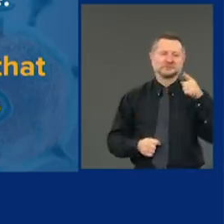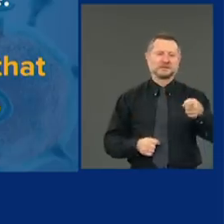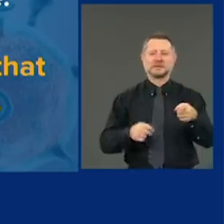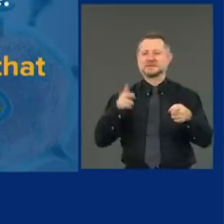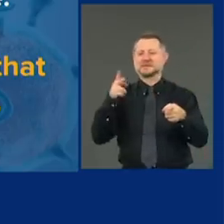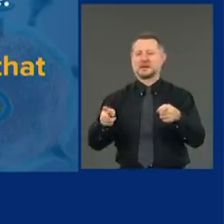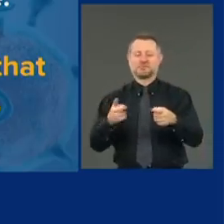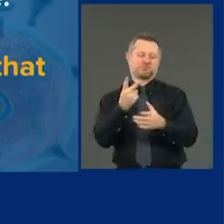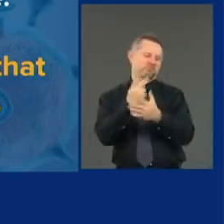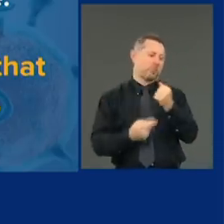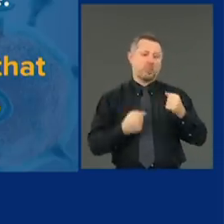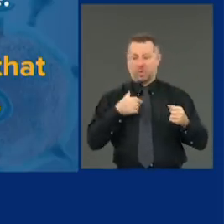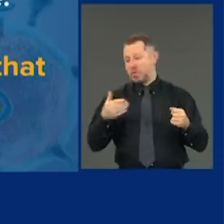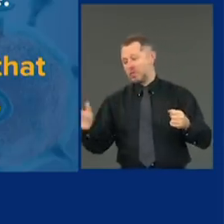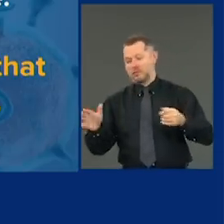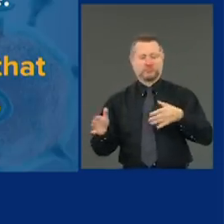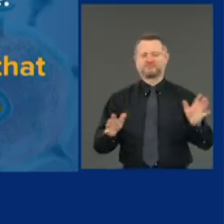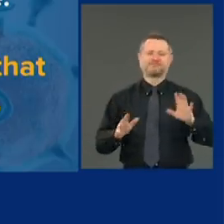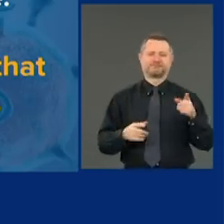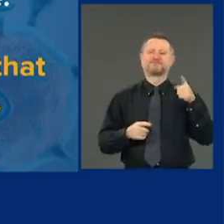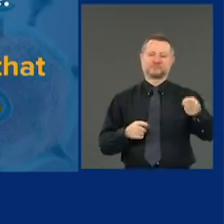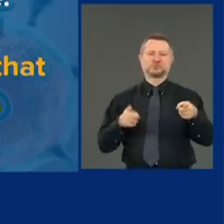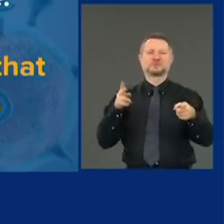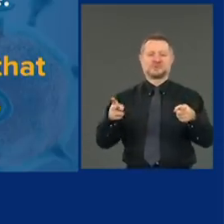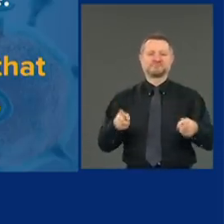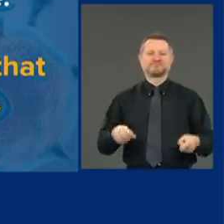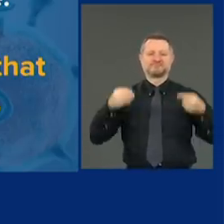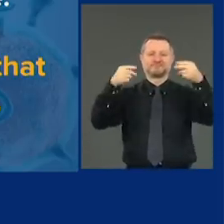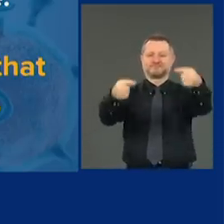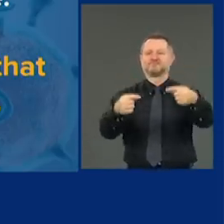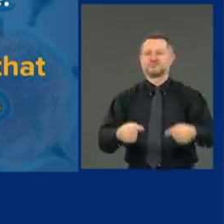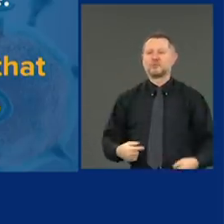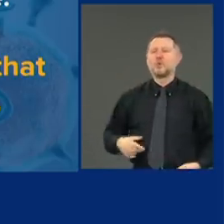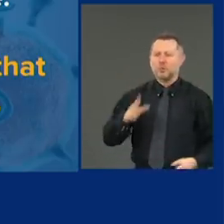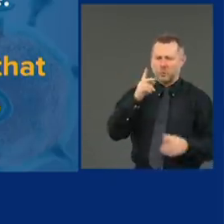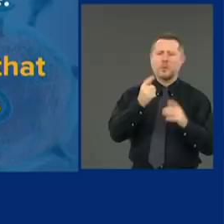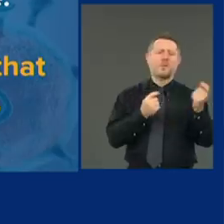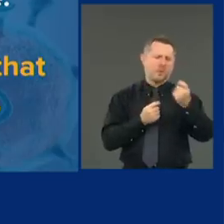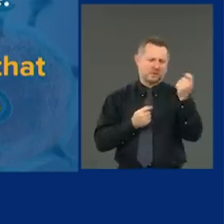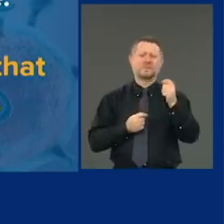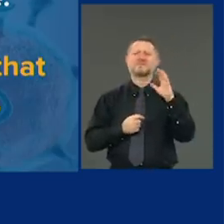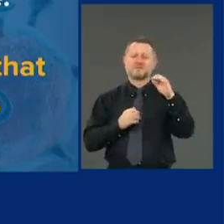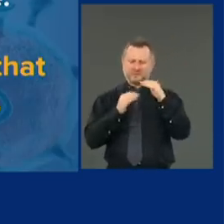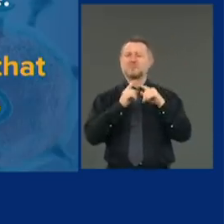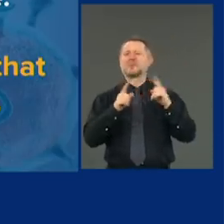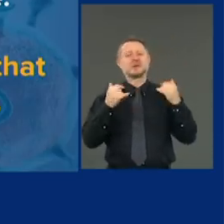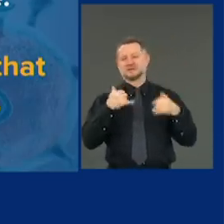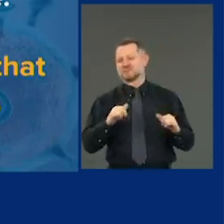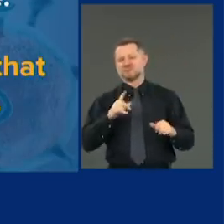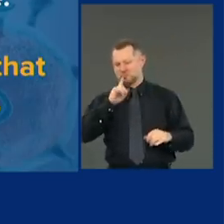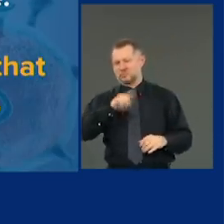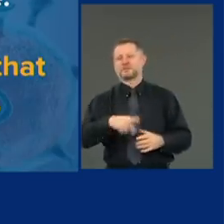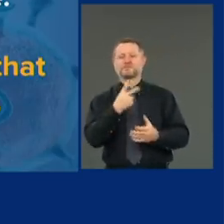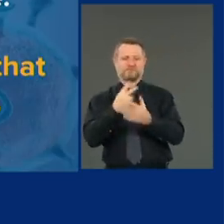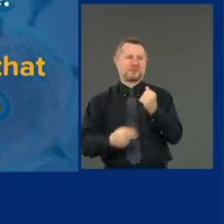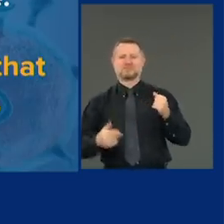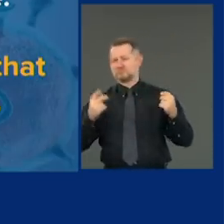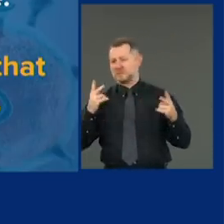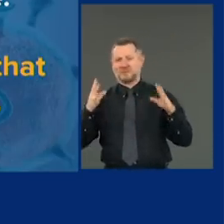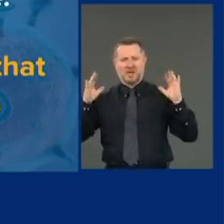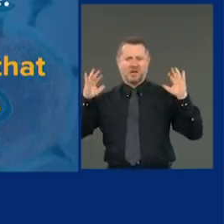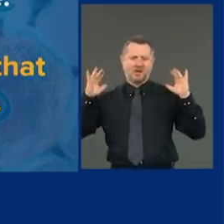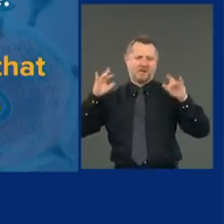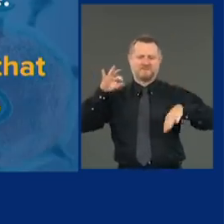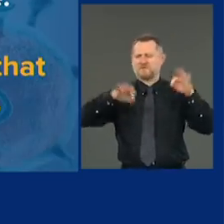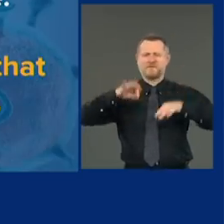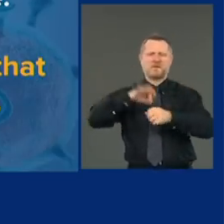great. And obviously, yes, won by 500 votes, but it was a tremendous turnout. People love both.